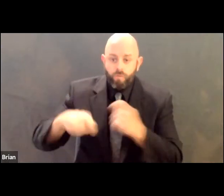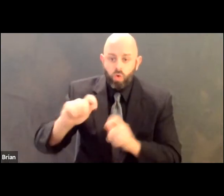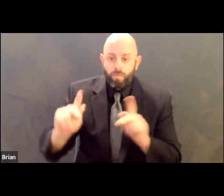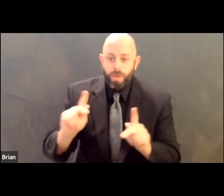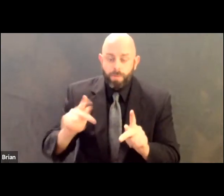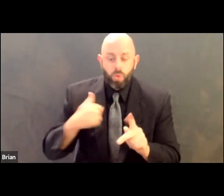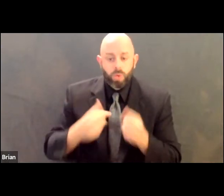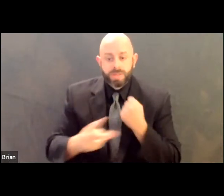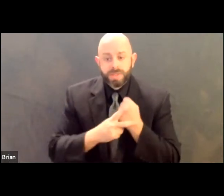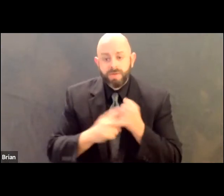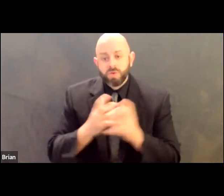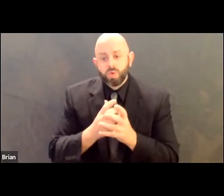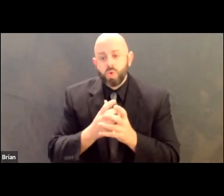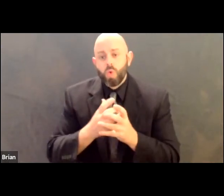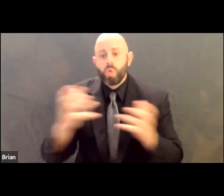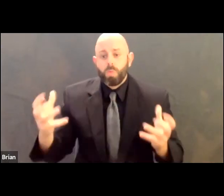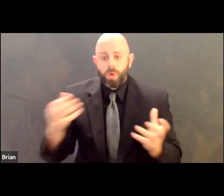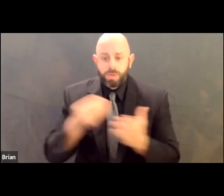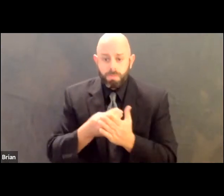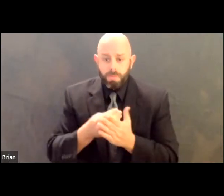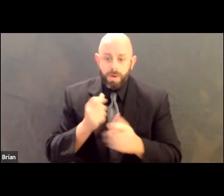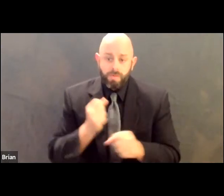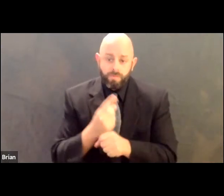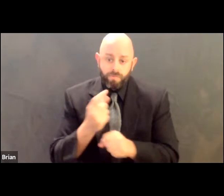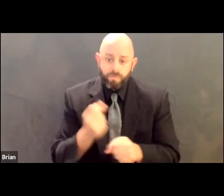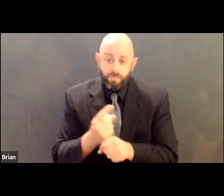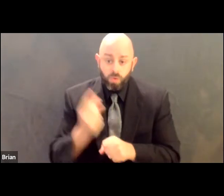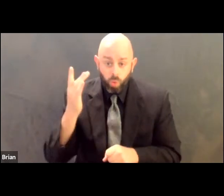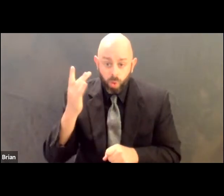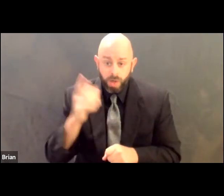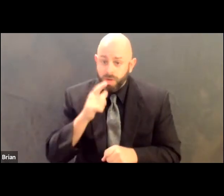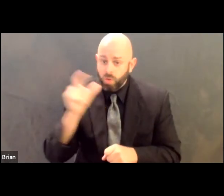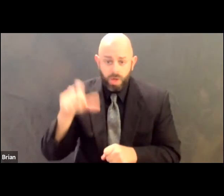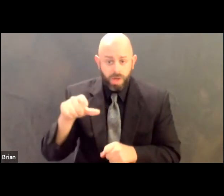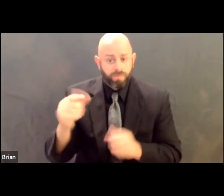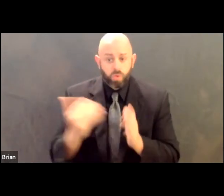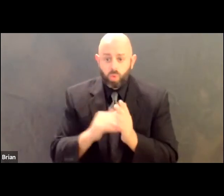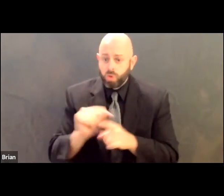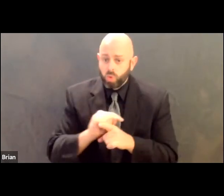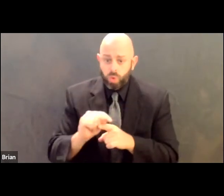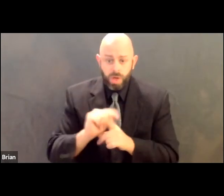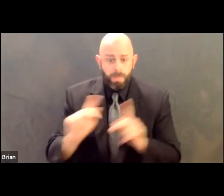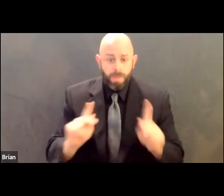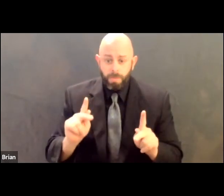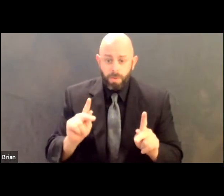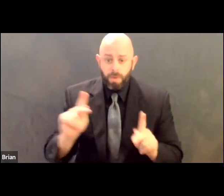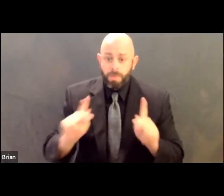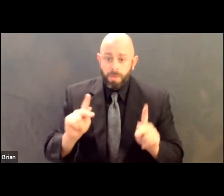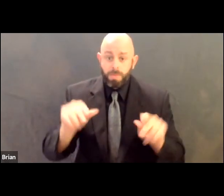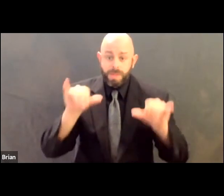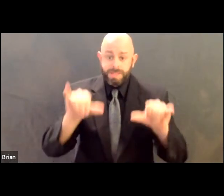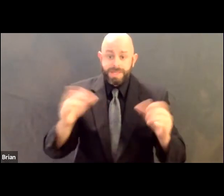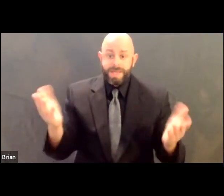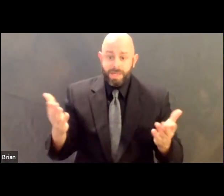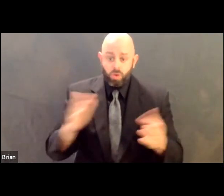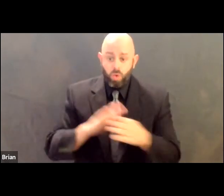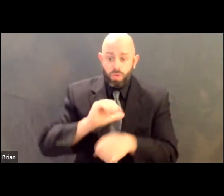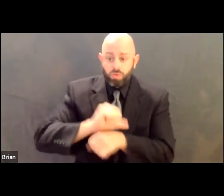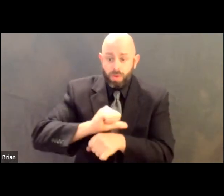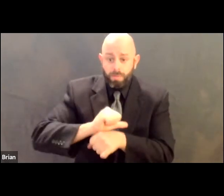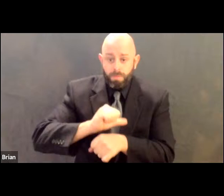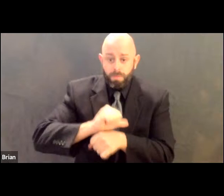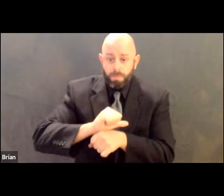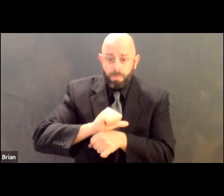money every year because we don't have to retrain people. People stay here on the job." So the